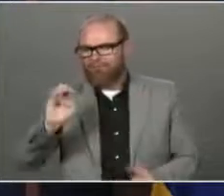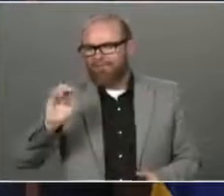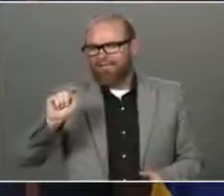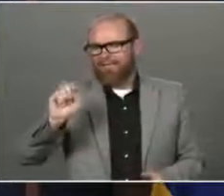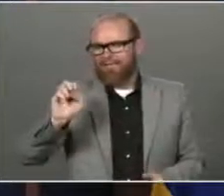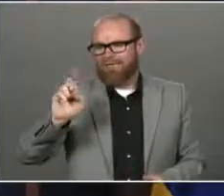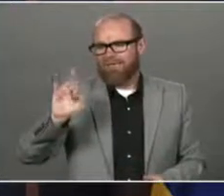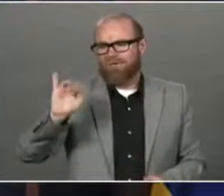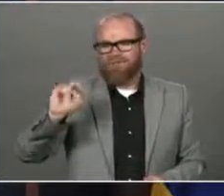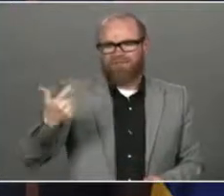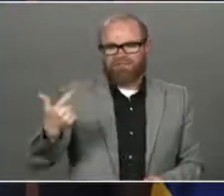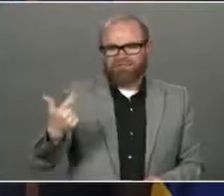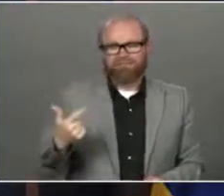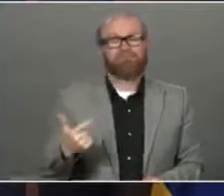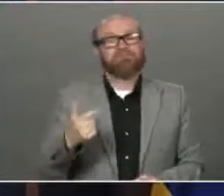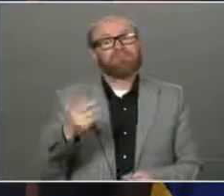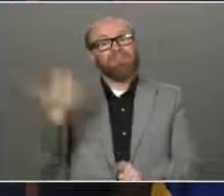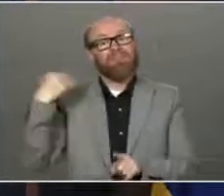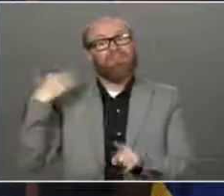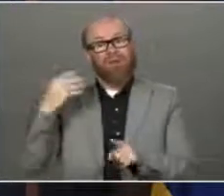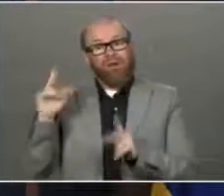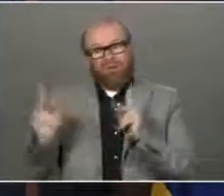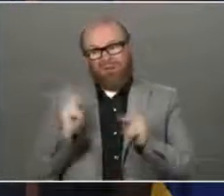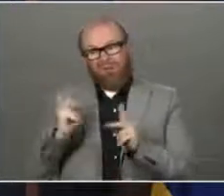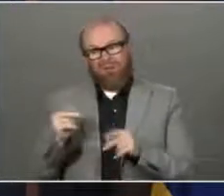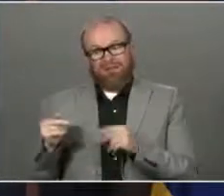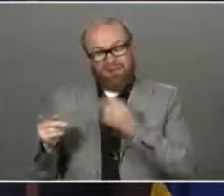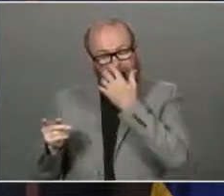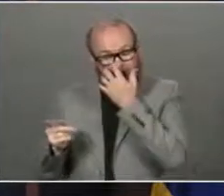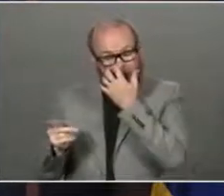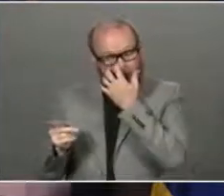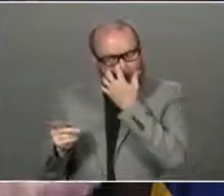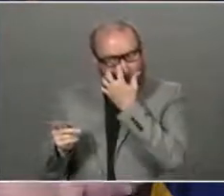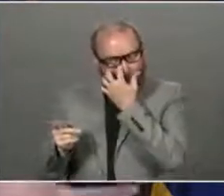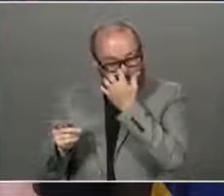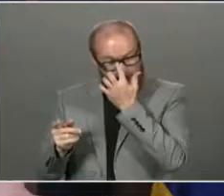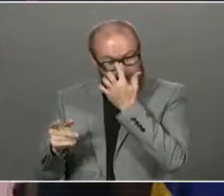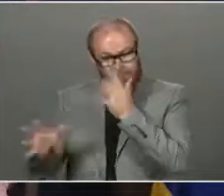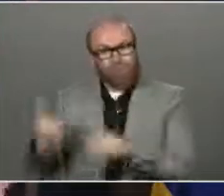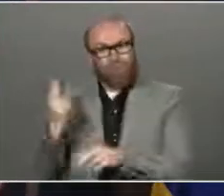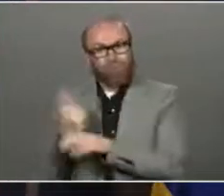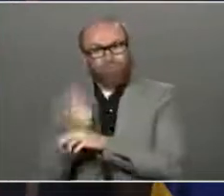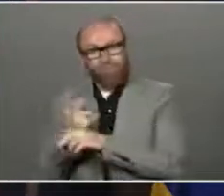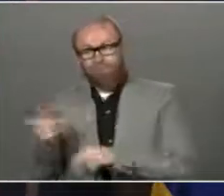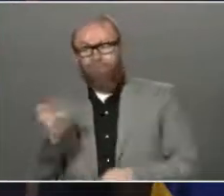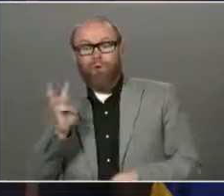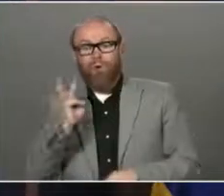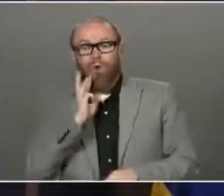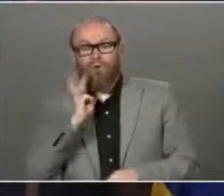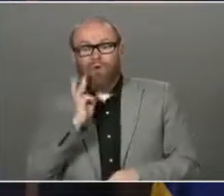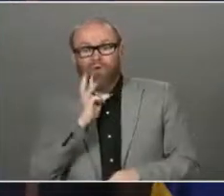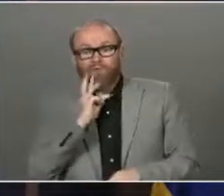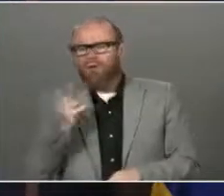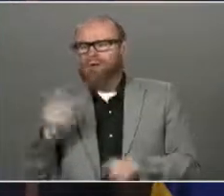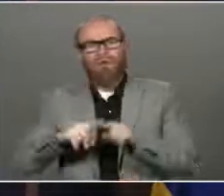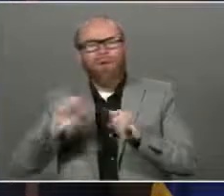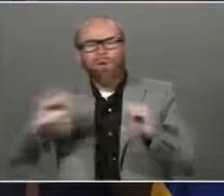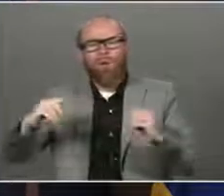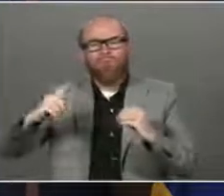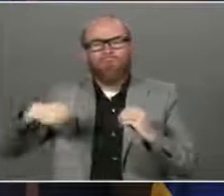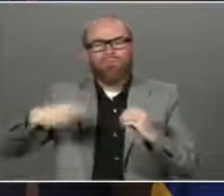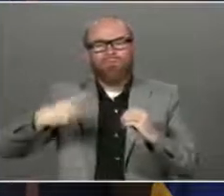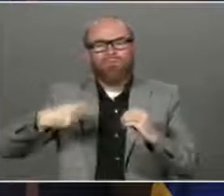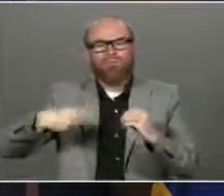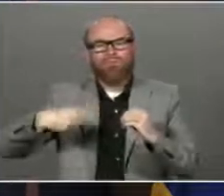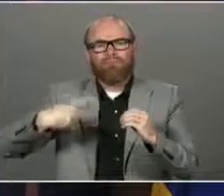immediate reduction in demand, even though we're not charging more. So 20 to 30% in some places reduction in demand just by